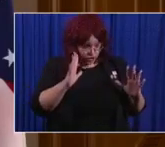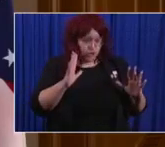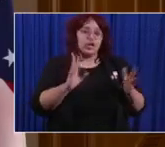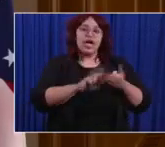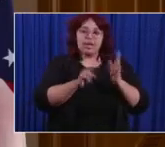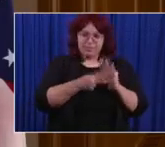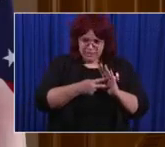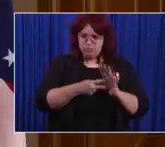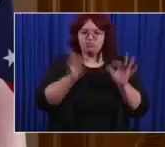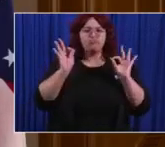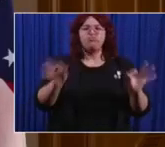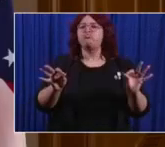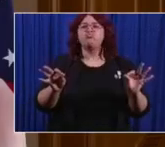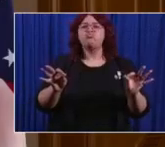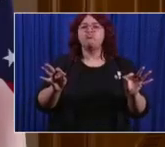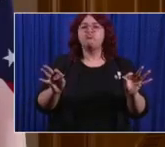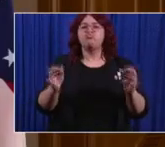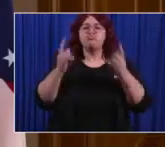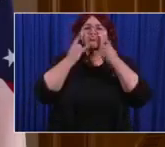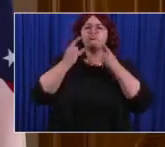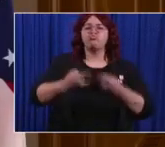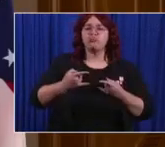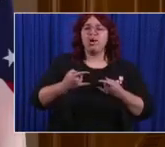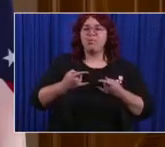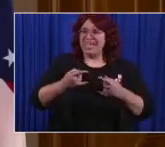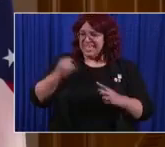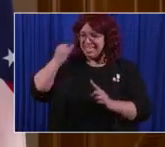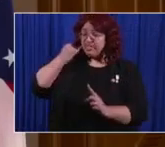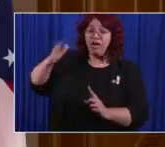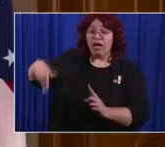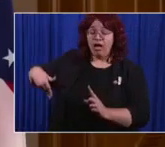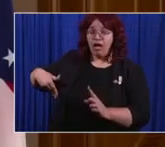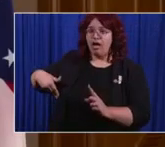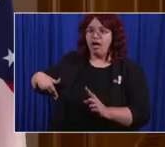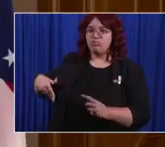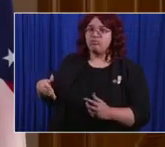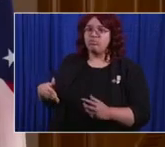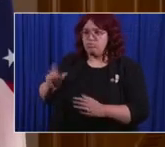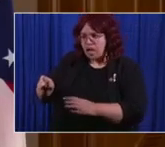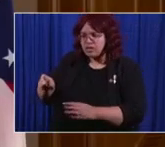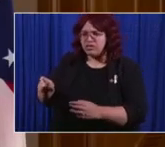difficult. It's practically difficult for them to do.